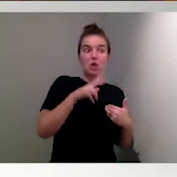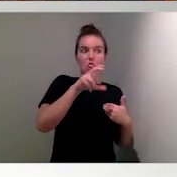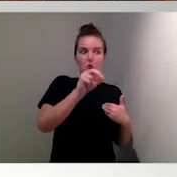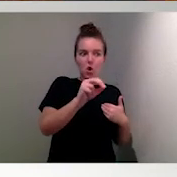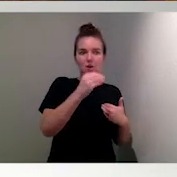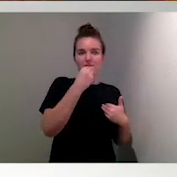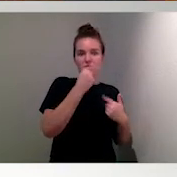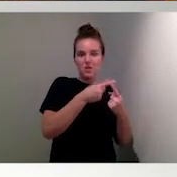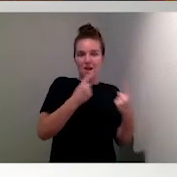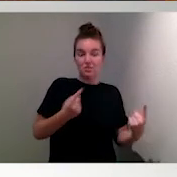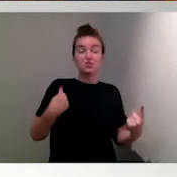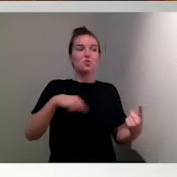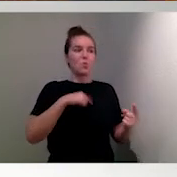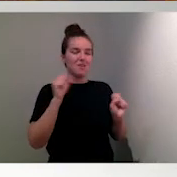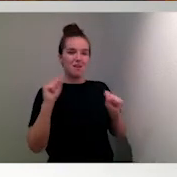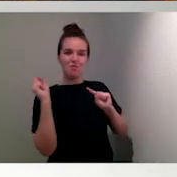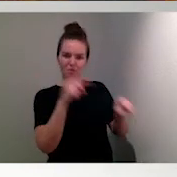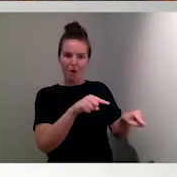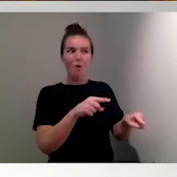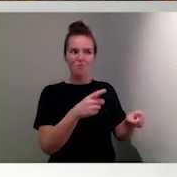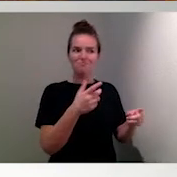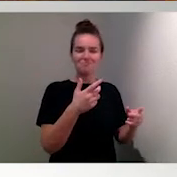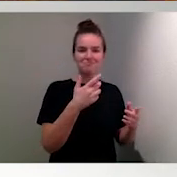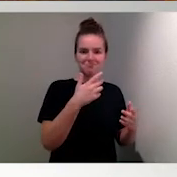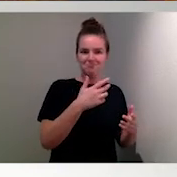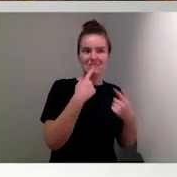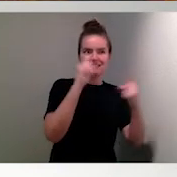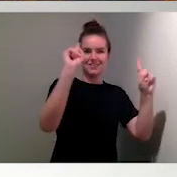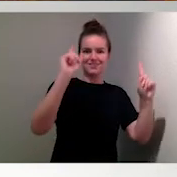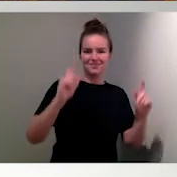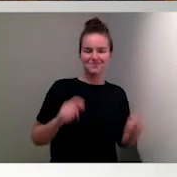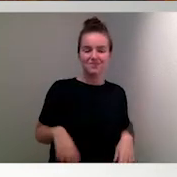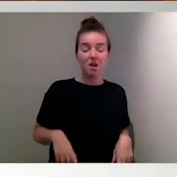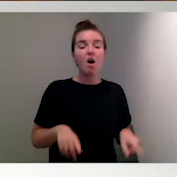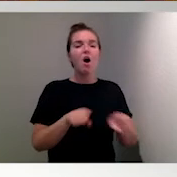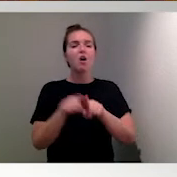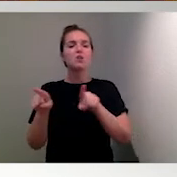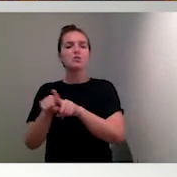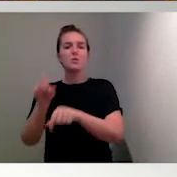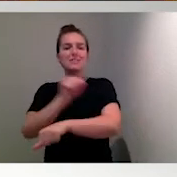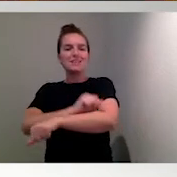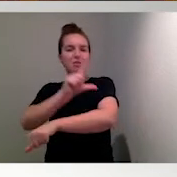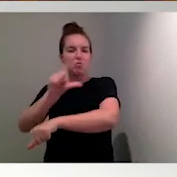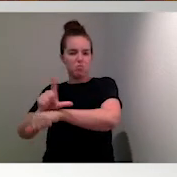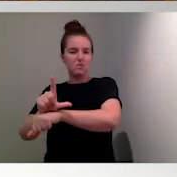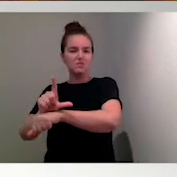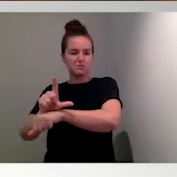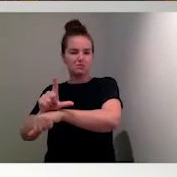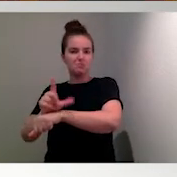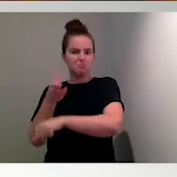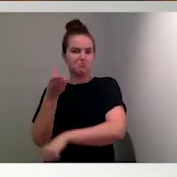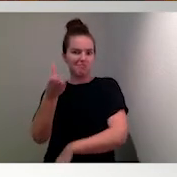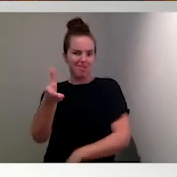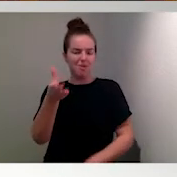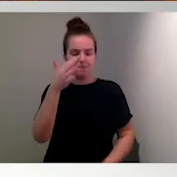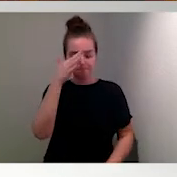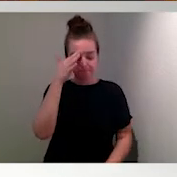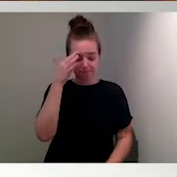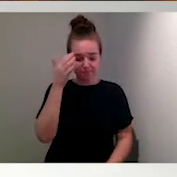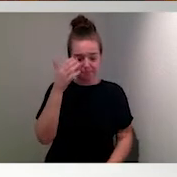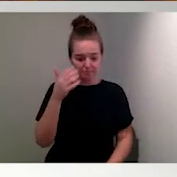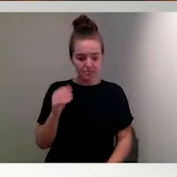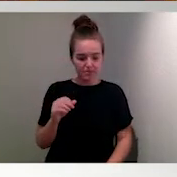we've also had success with it in St. Louis. And what we tend to find, and I think this is kind